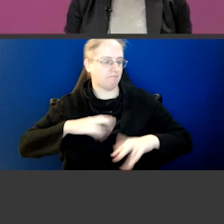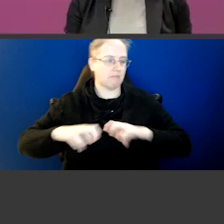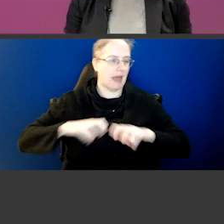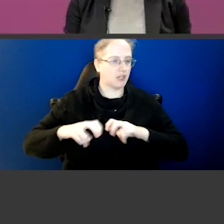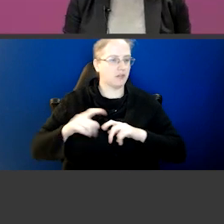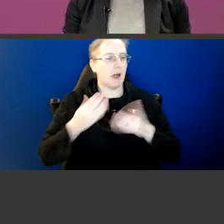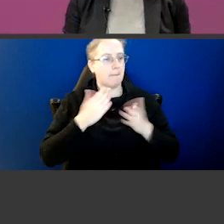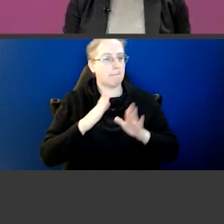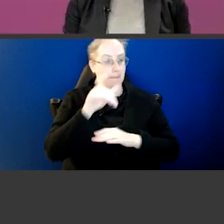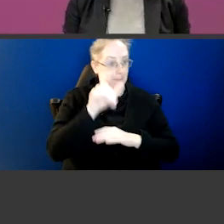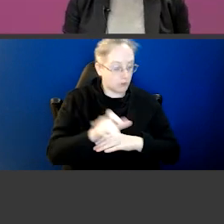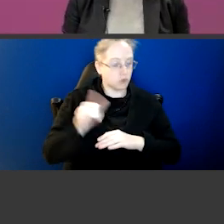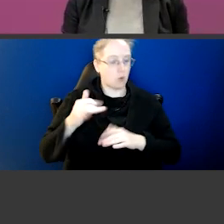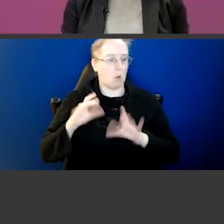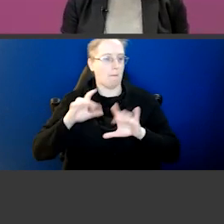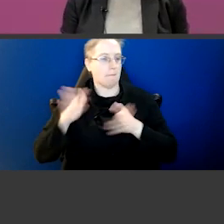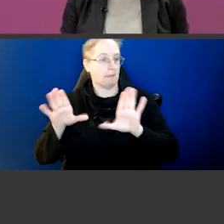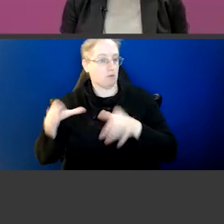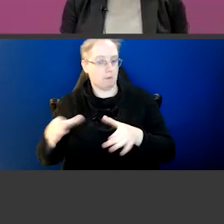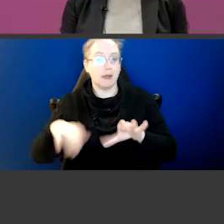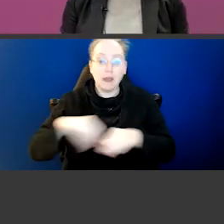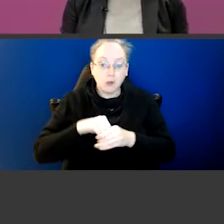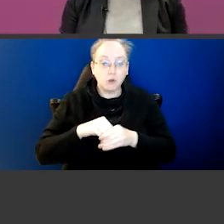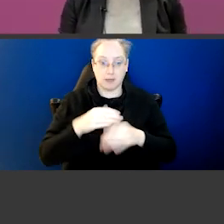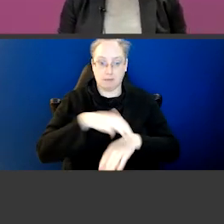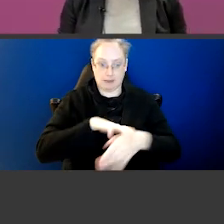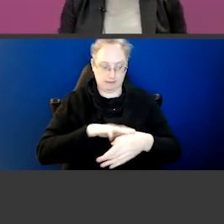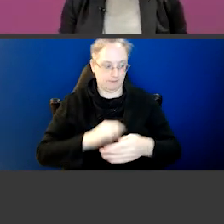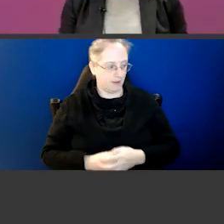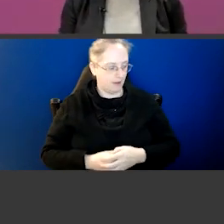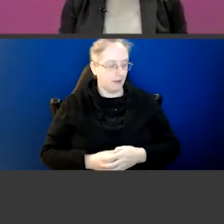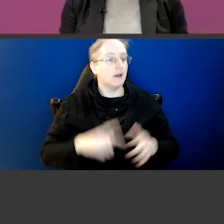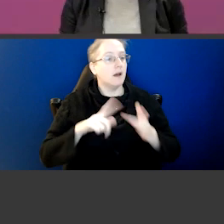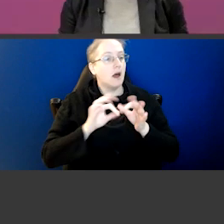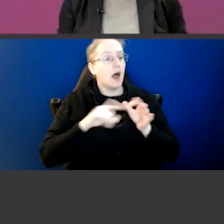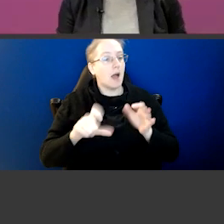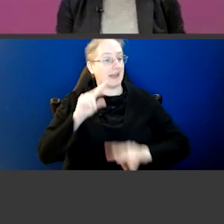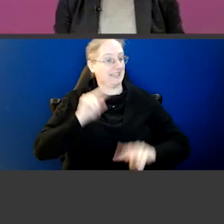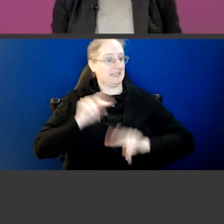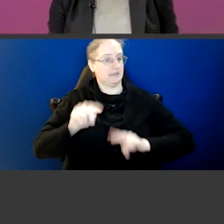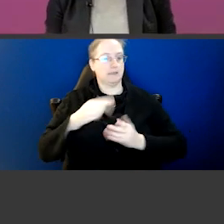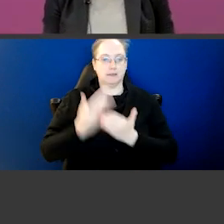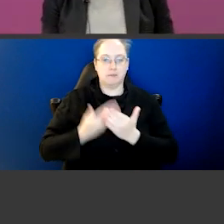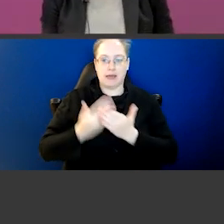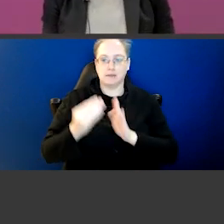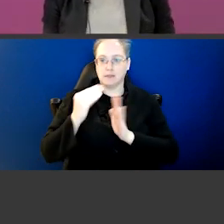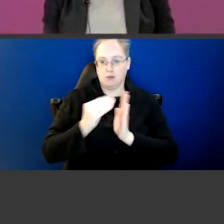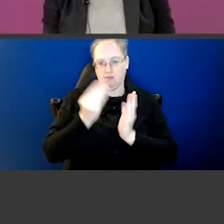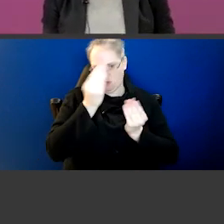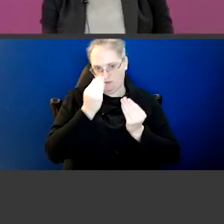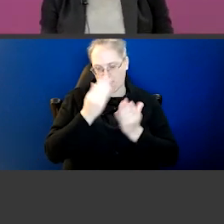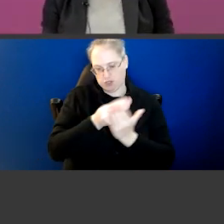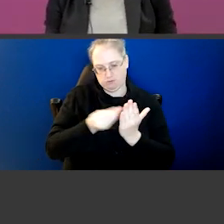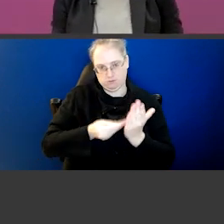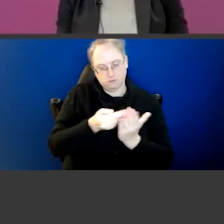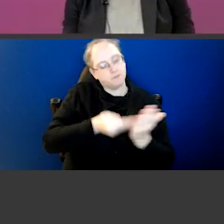includes complaints about Victoria Police. IBAC assesses the complaints and notifications we receive to